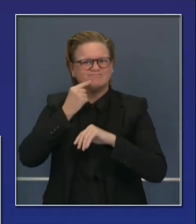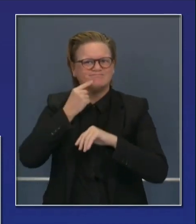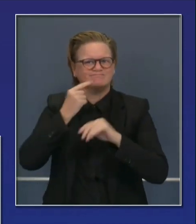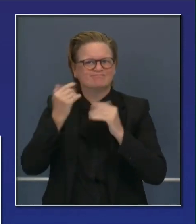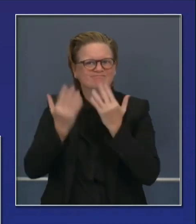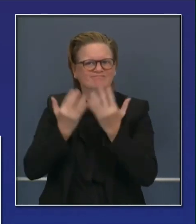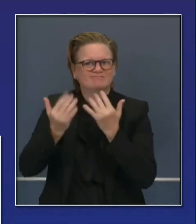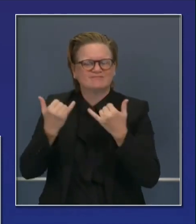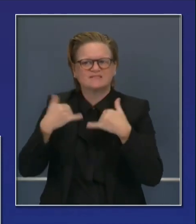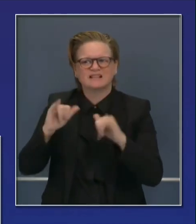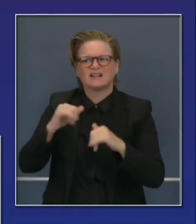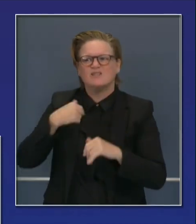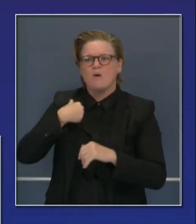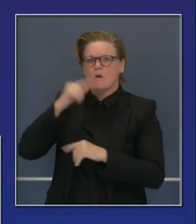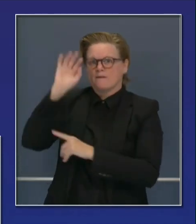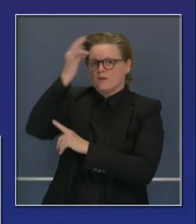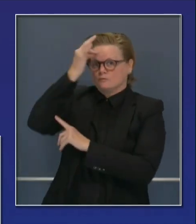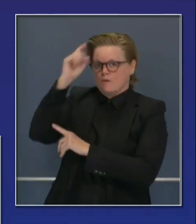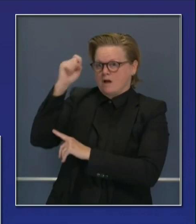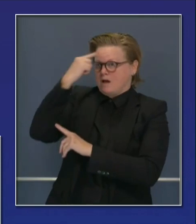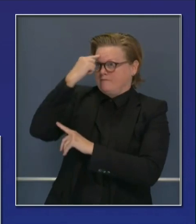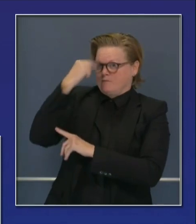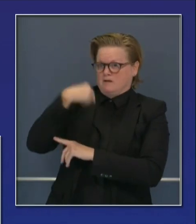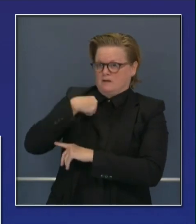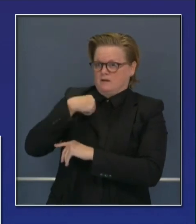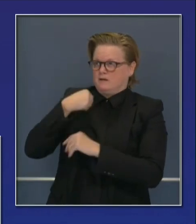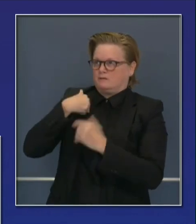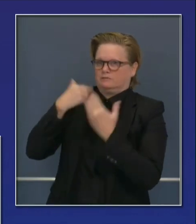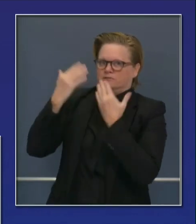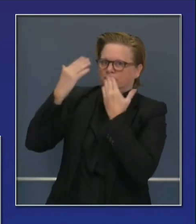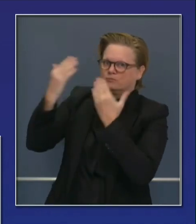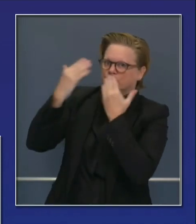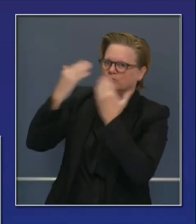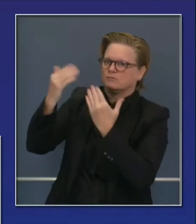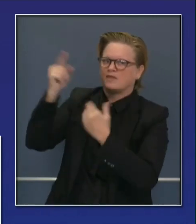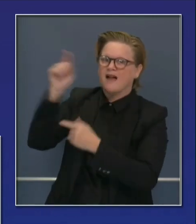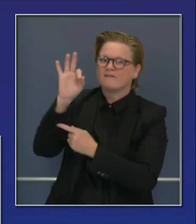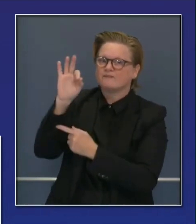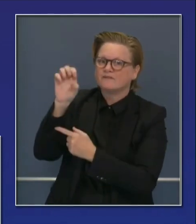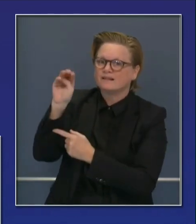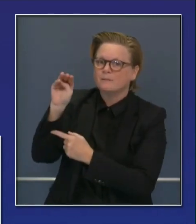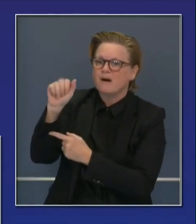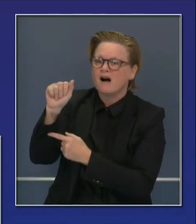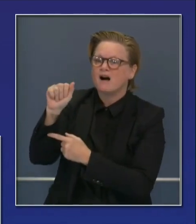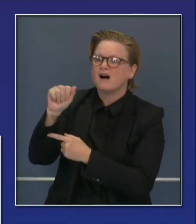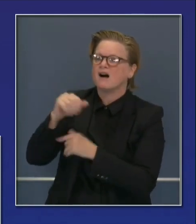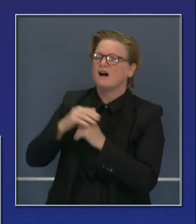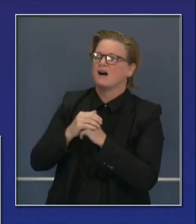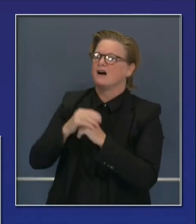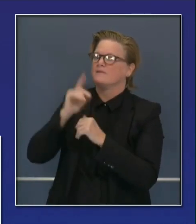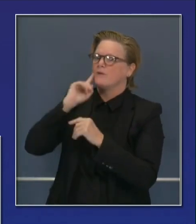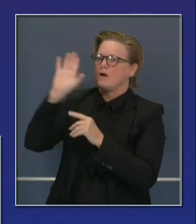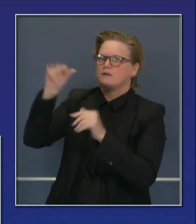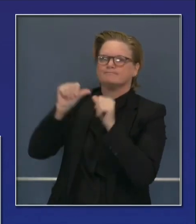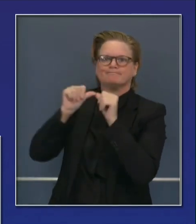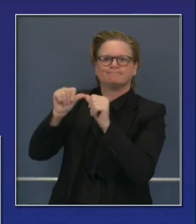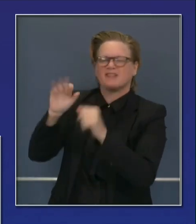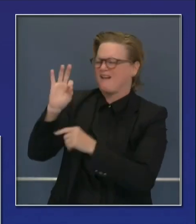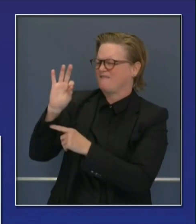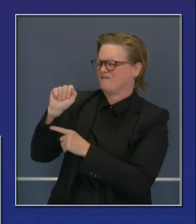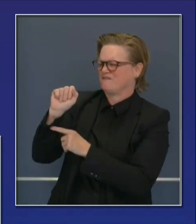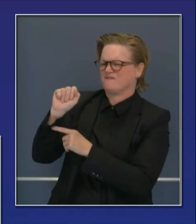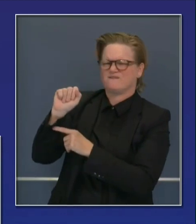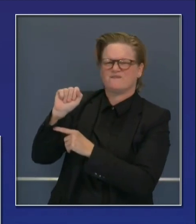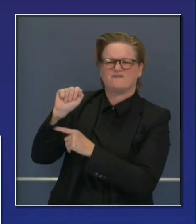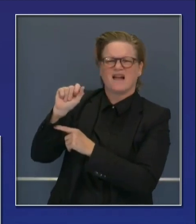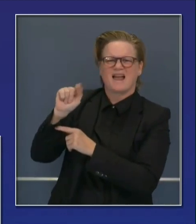I'm grateful to the administration, to FEMA, for the FMAG that was obtained. And I'll just close with gratitude, and we'll open this up to